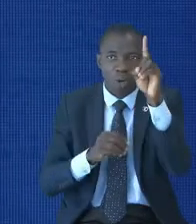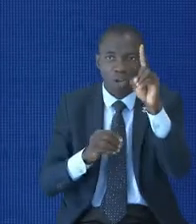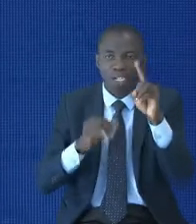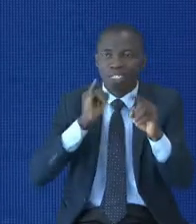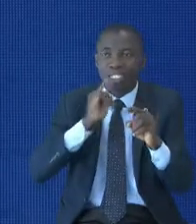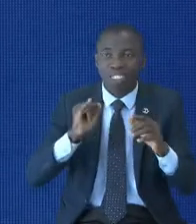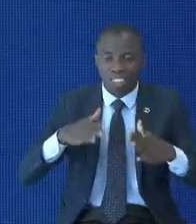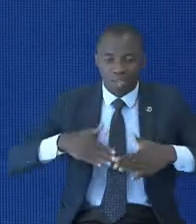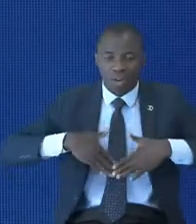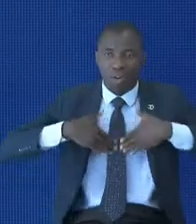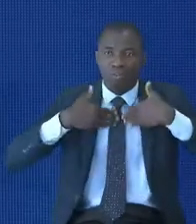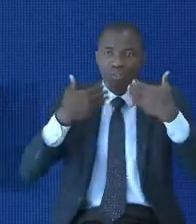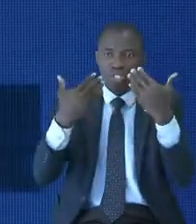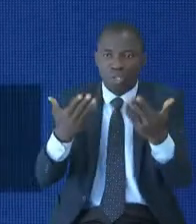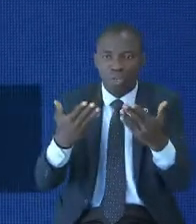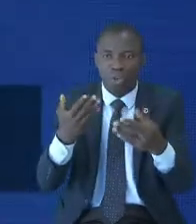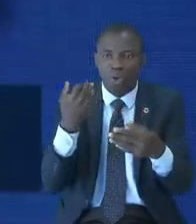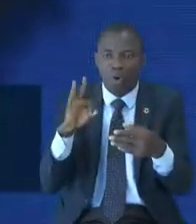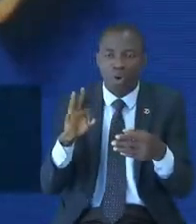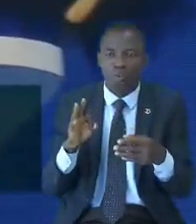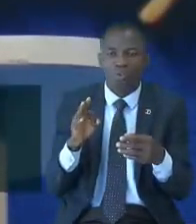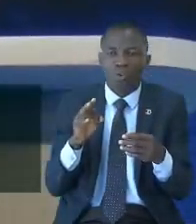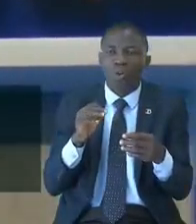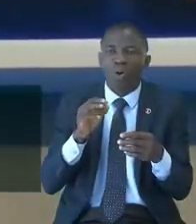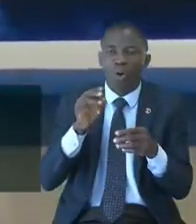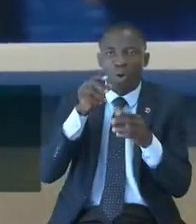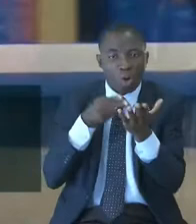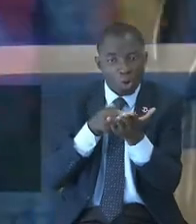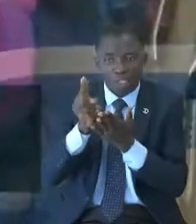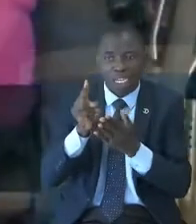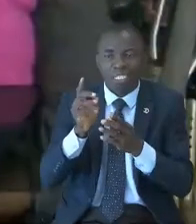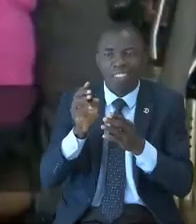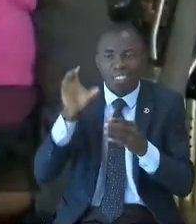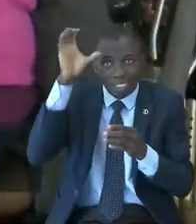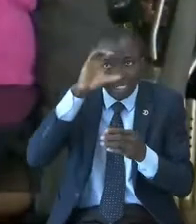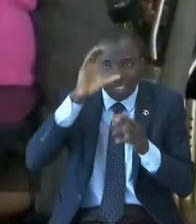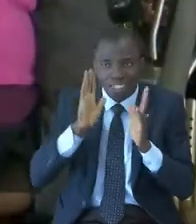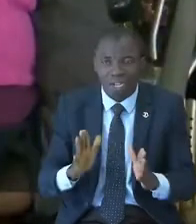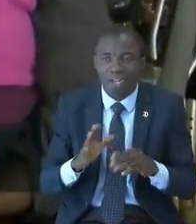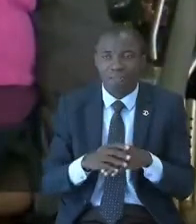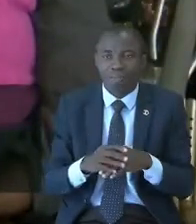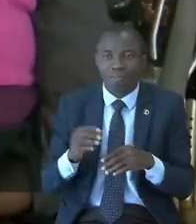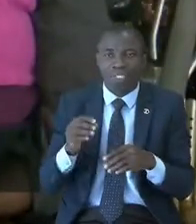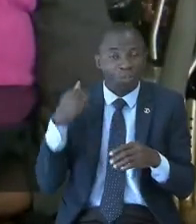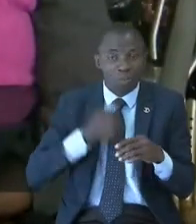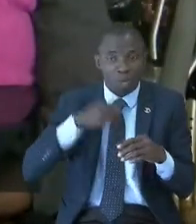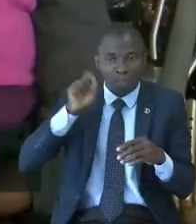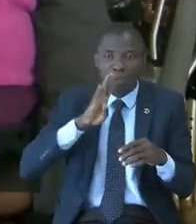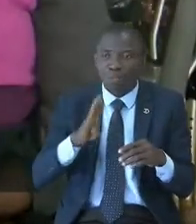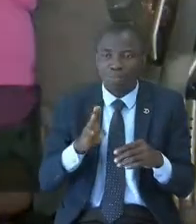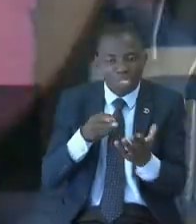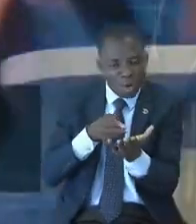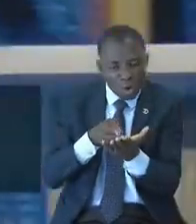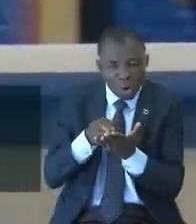confession of honest seekers. Now, we must be honest. You